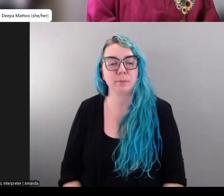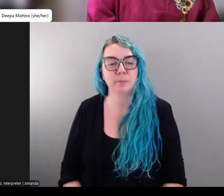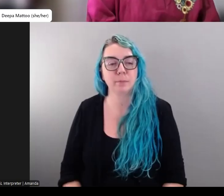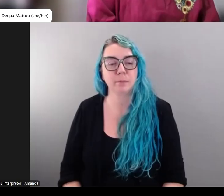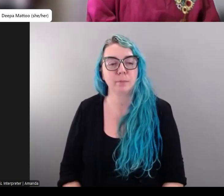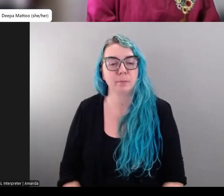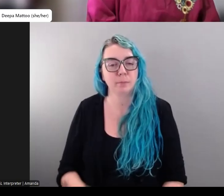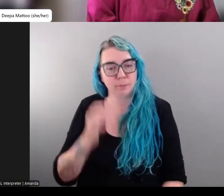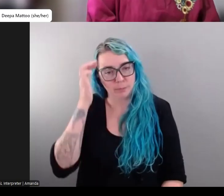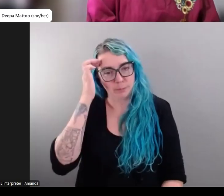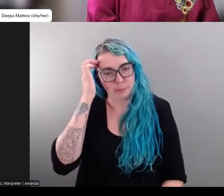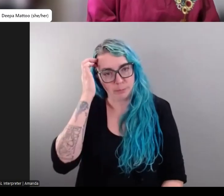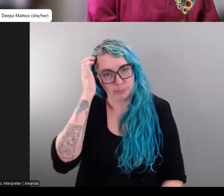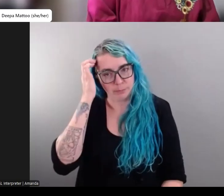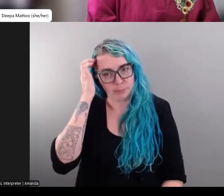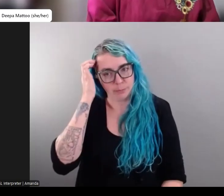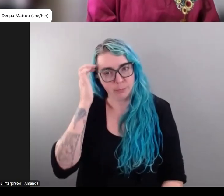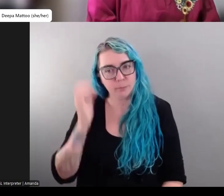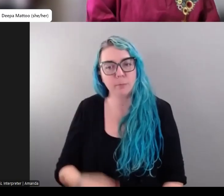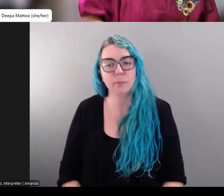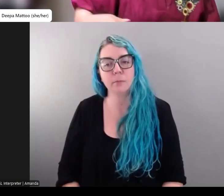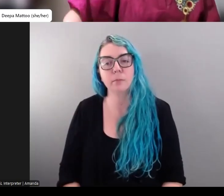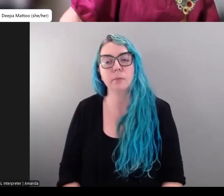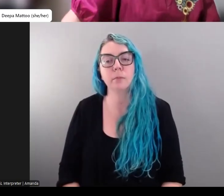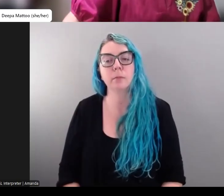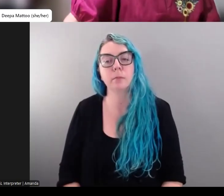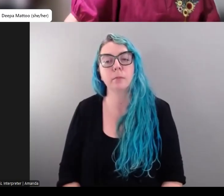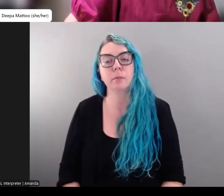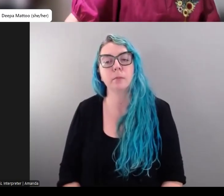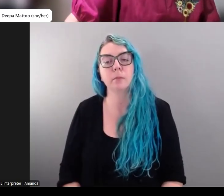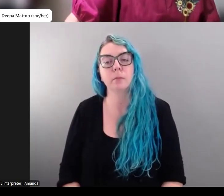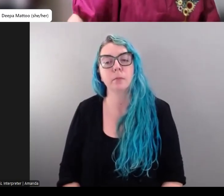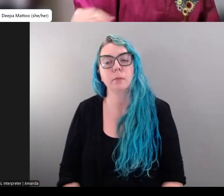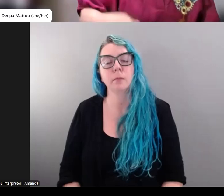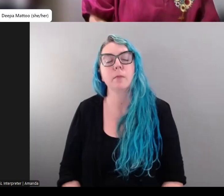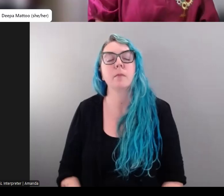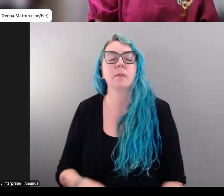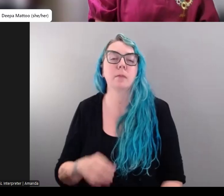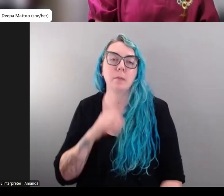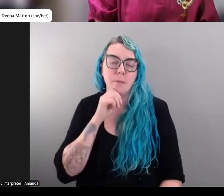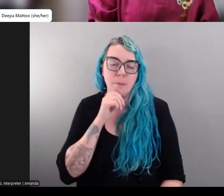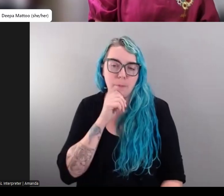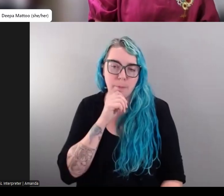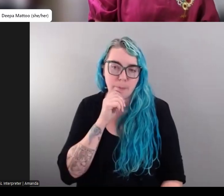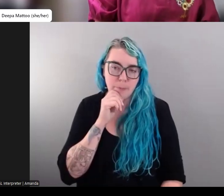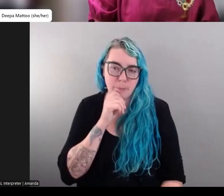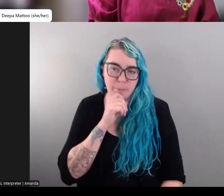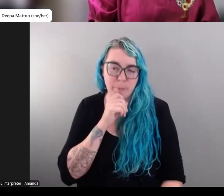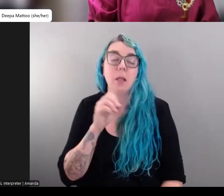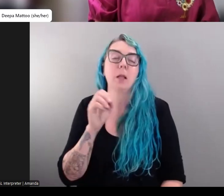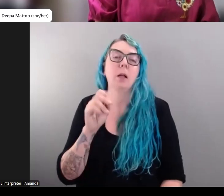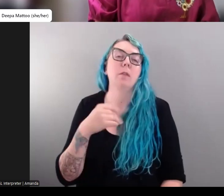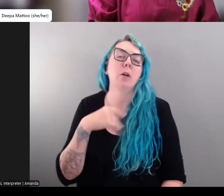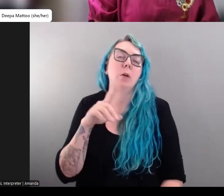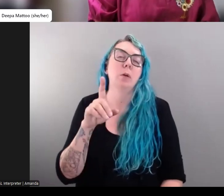said, sorry here. Okay, I guess there was another question here about, can you say a little bit